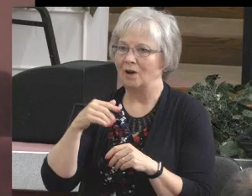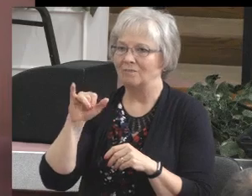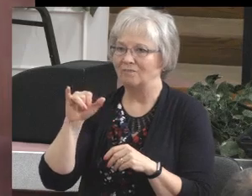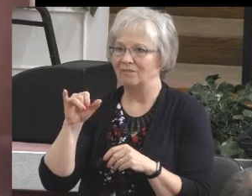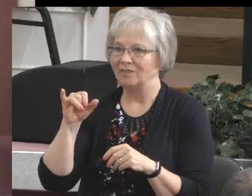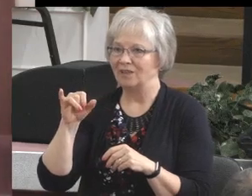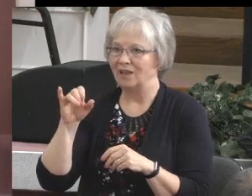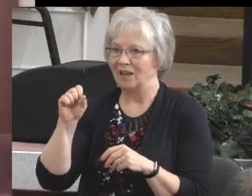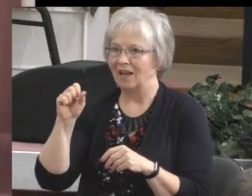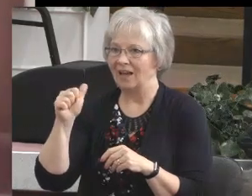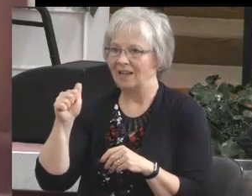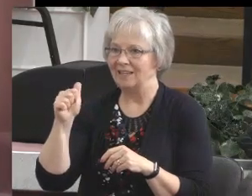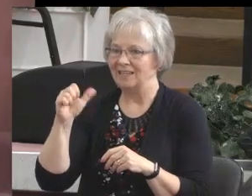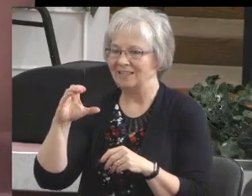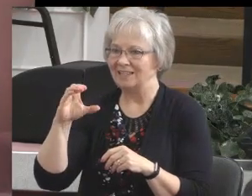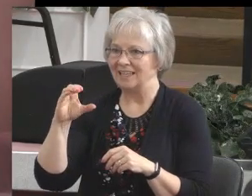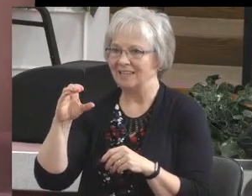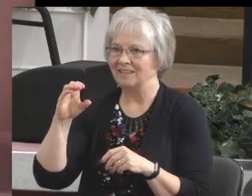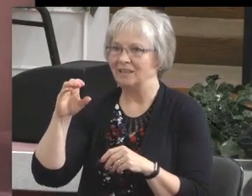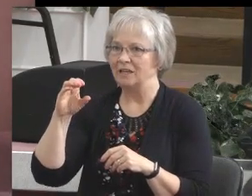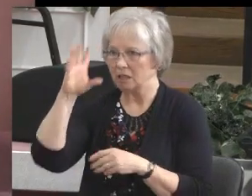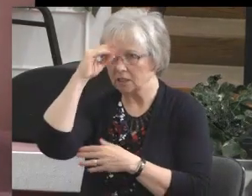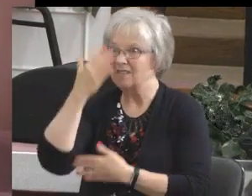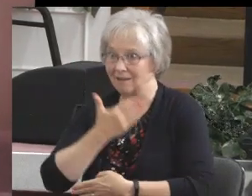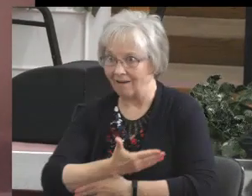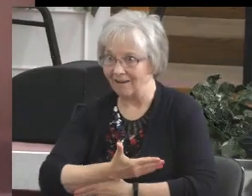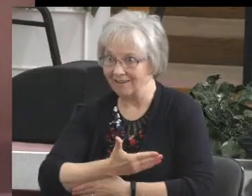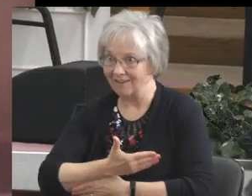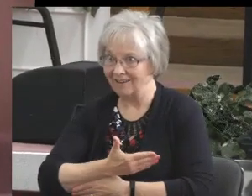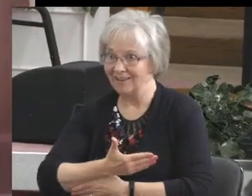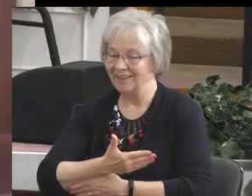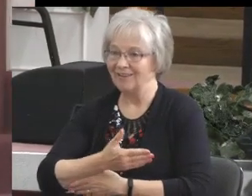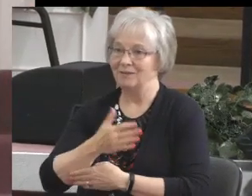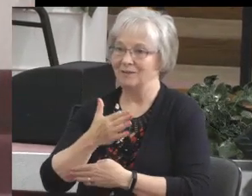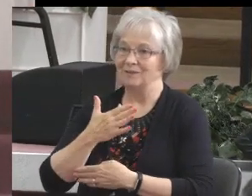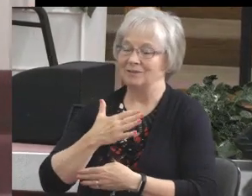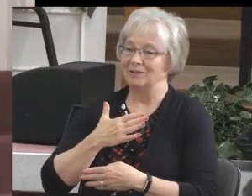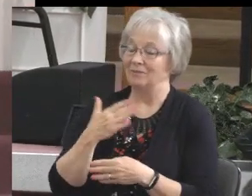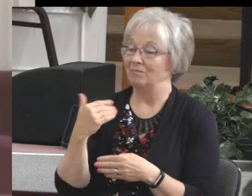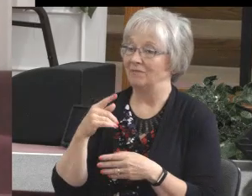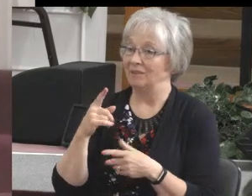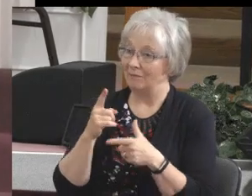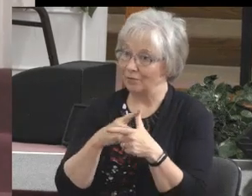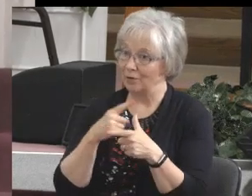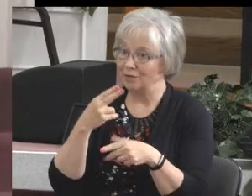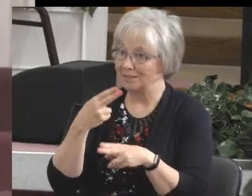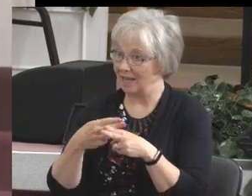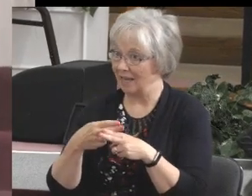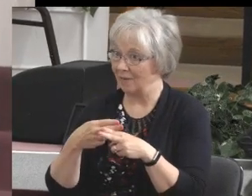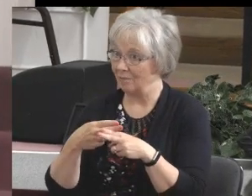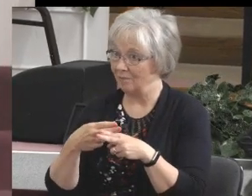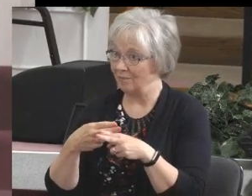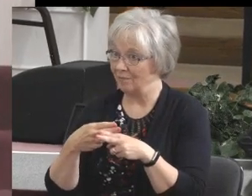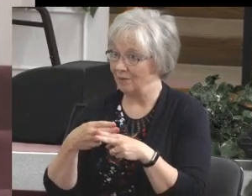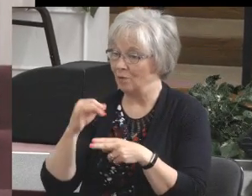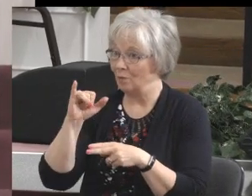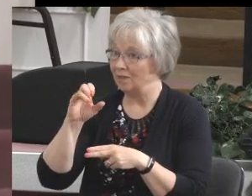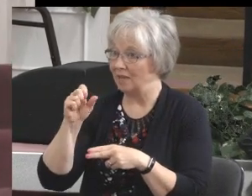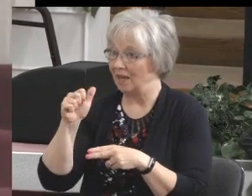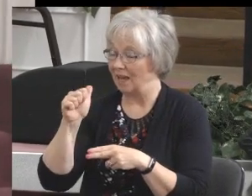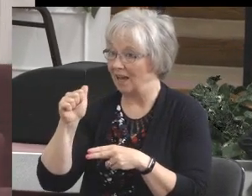named Isaac. And his son was given a first name, but his last name was Isaacson.